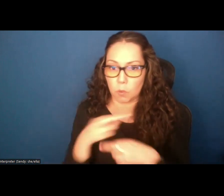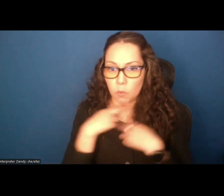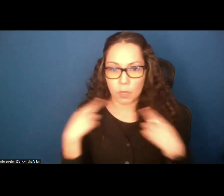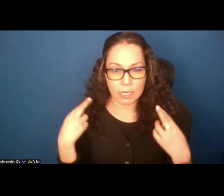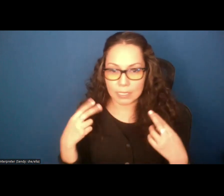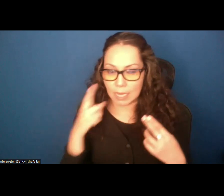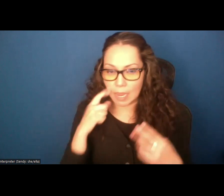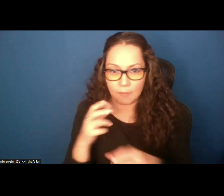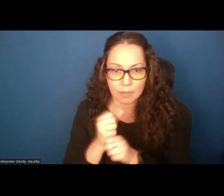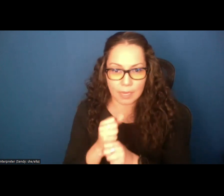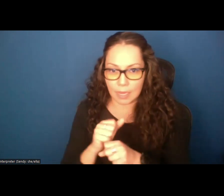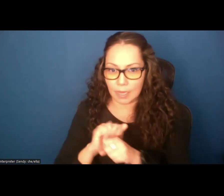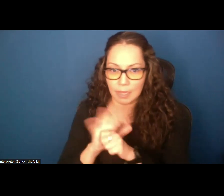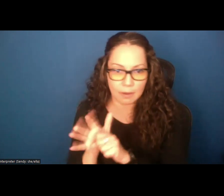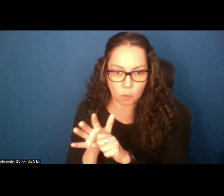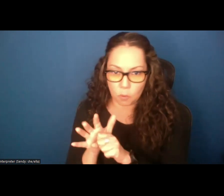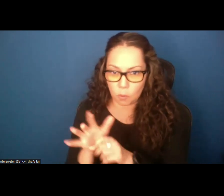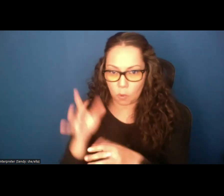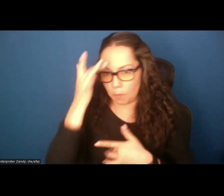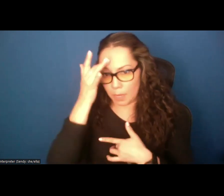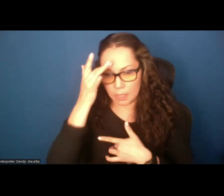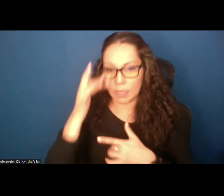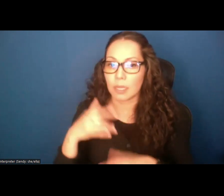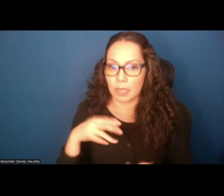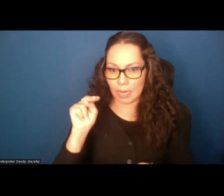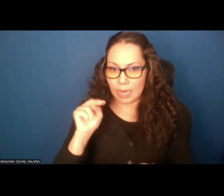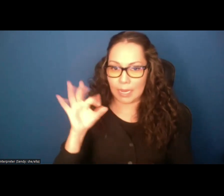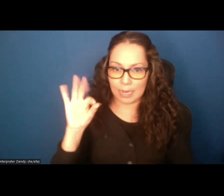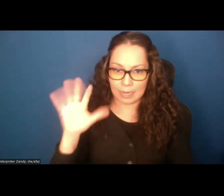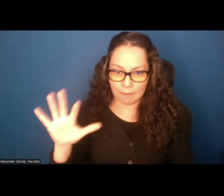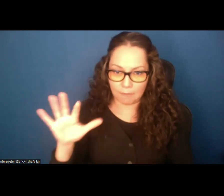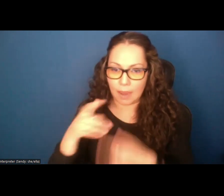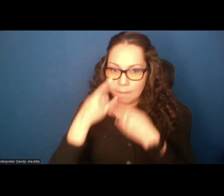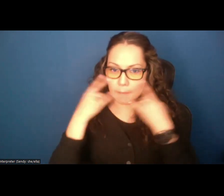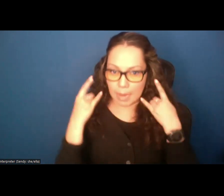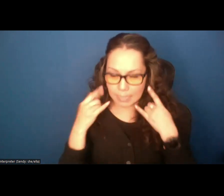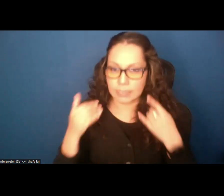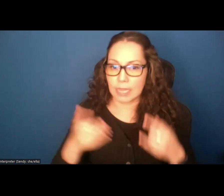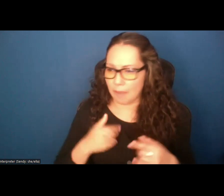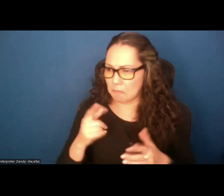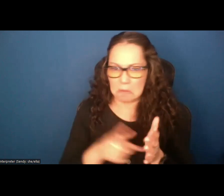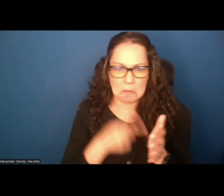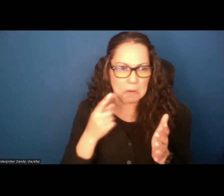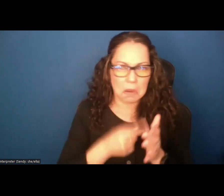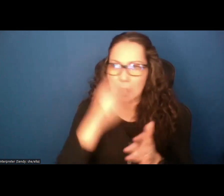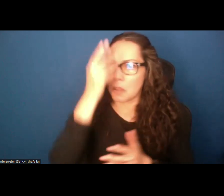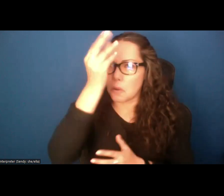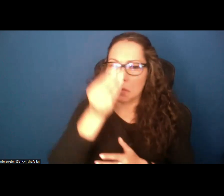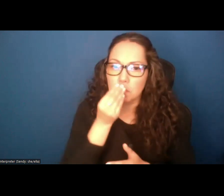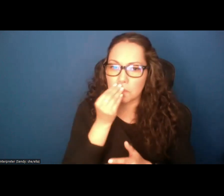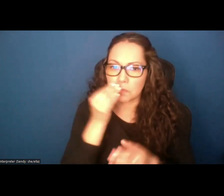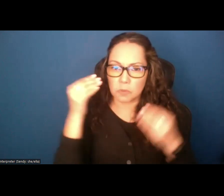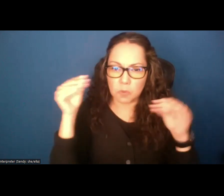He rarely visited stores and wore an N95 mask whenever he was around other people. He lived alone and did not